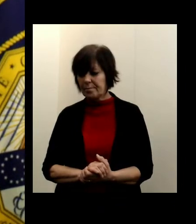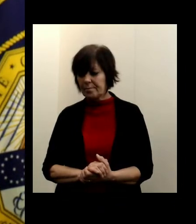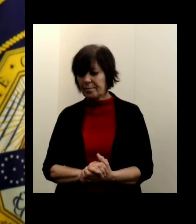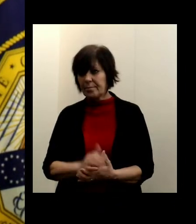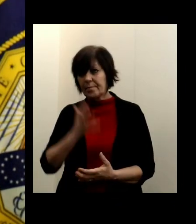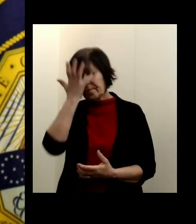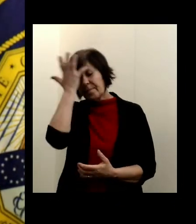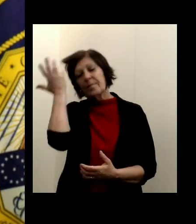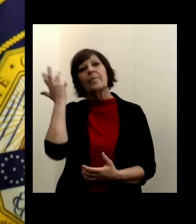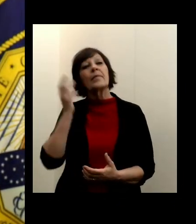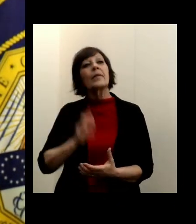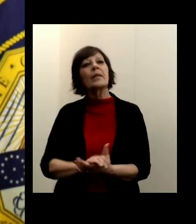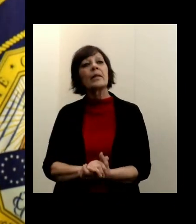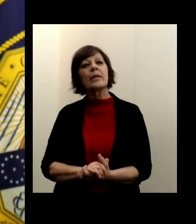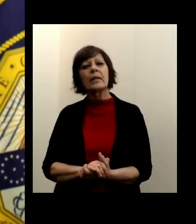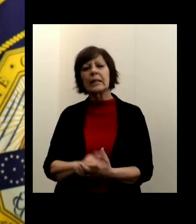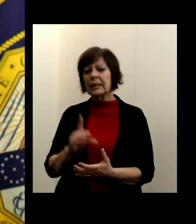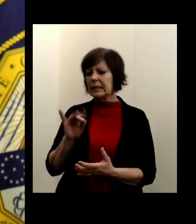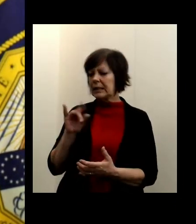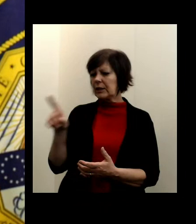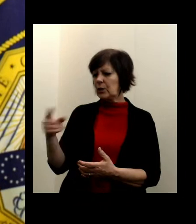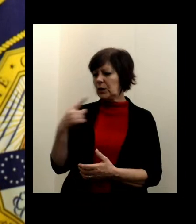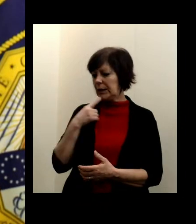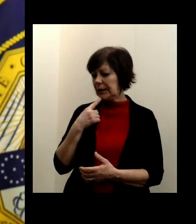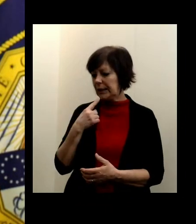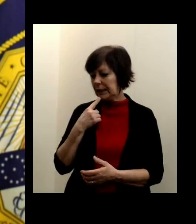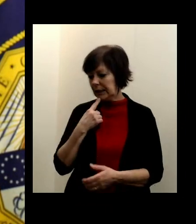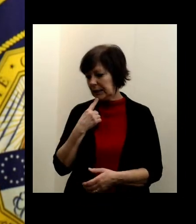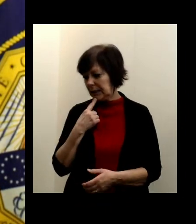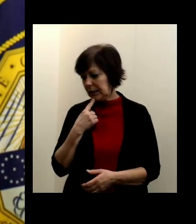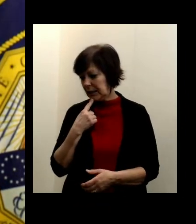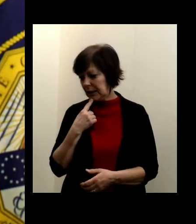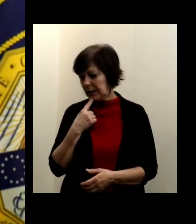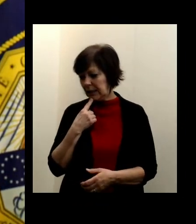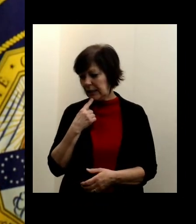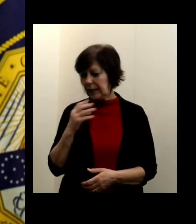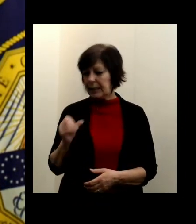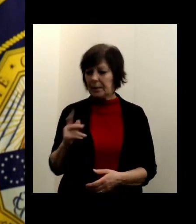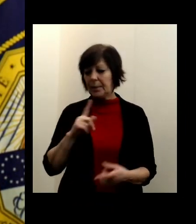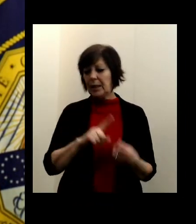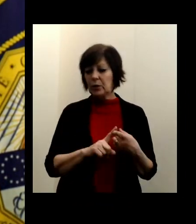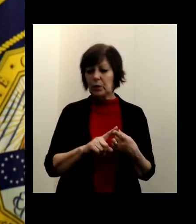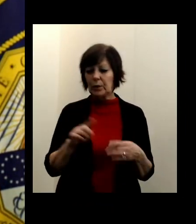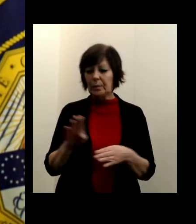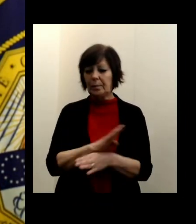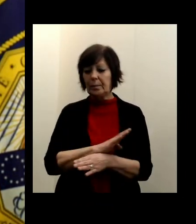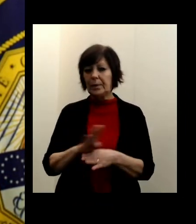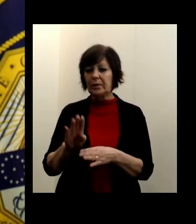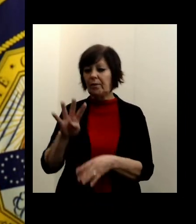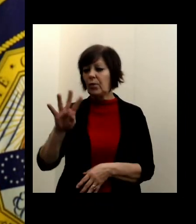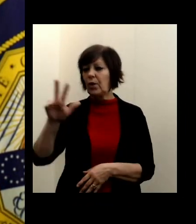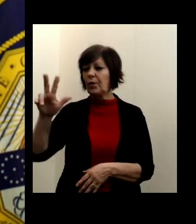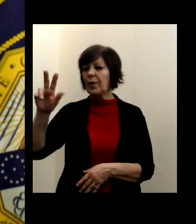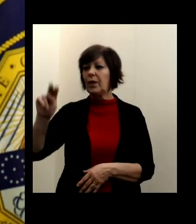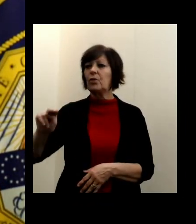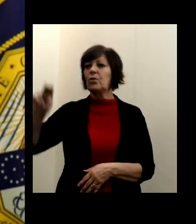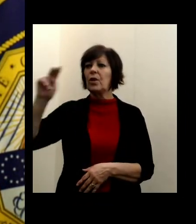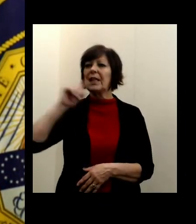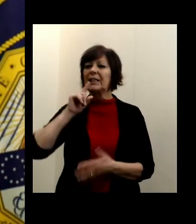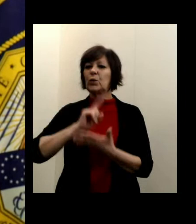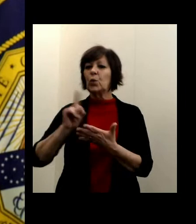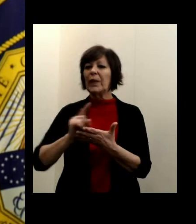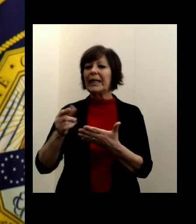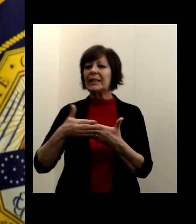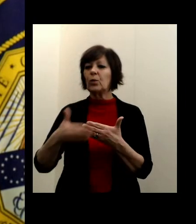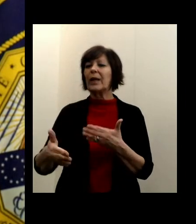Yeah, just one quick one. Did I hear you correctly that the back to business report coming from 43 North might be weeks away? Well, I